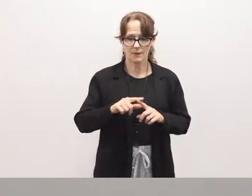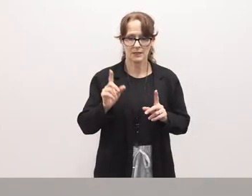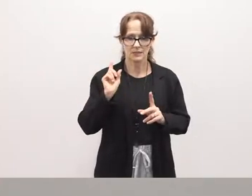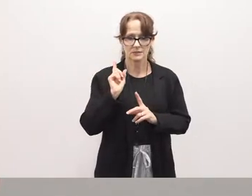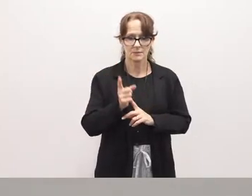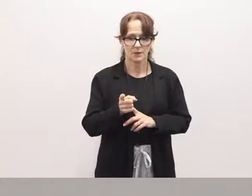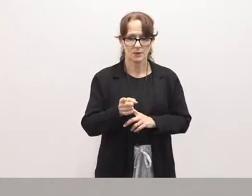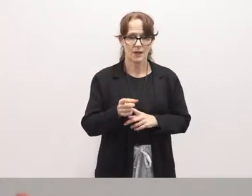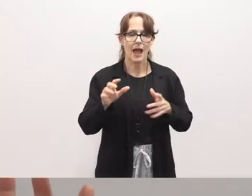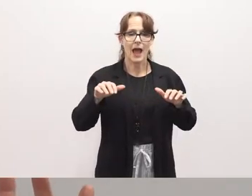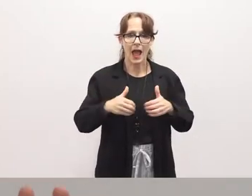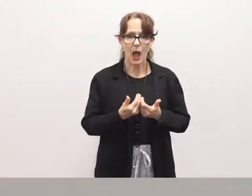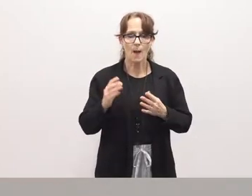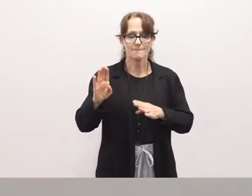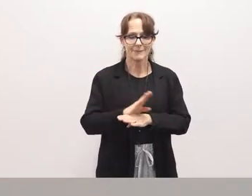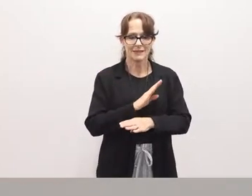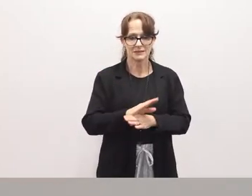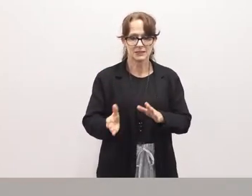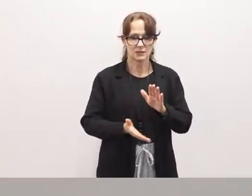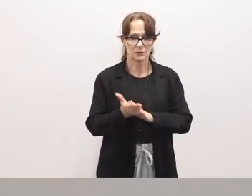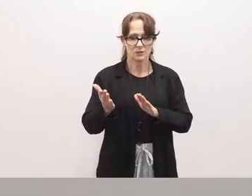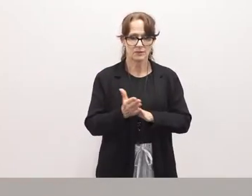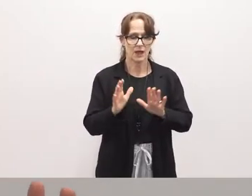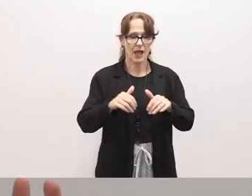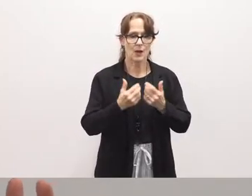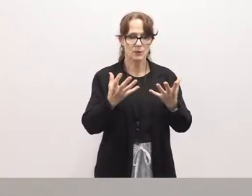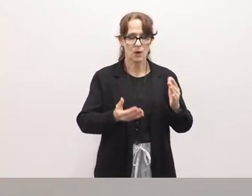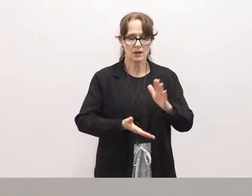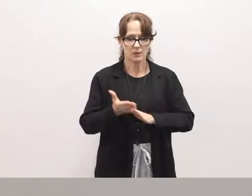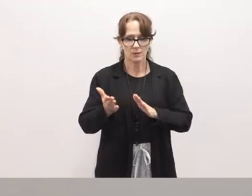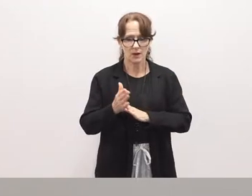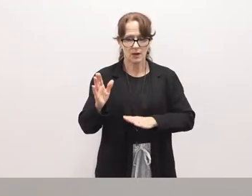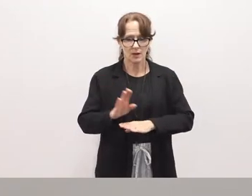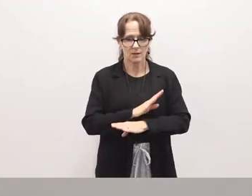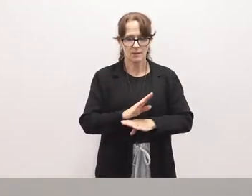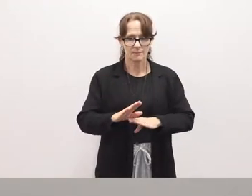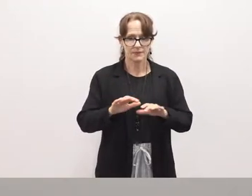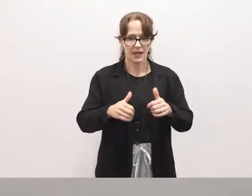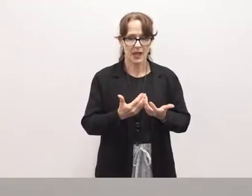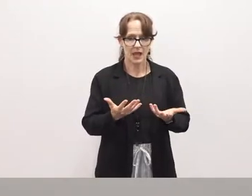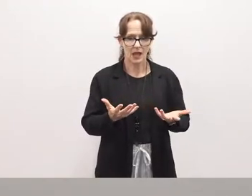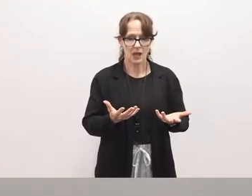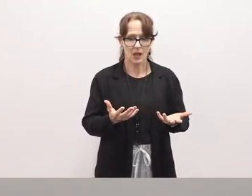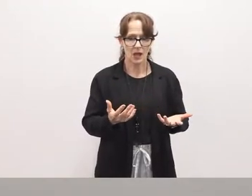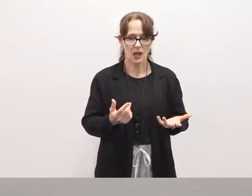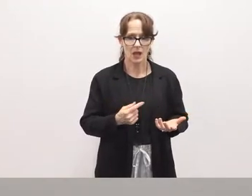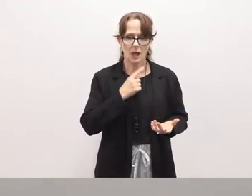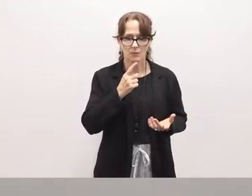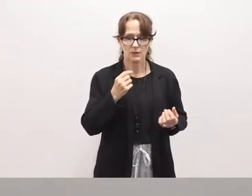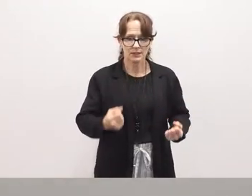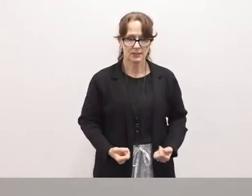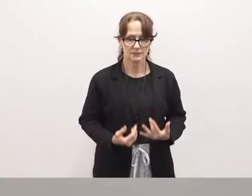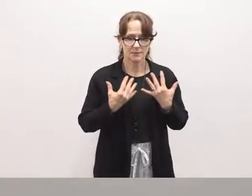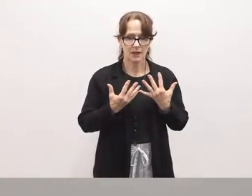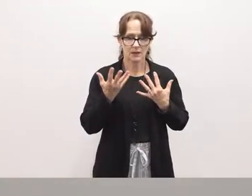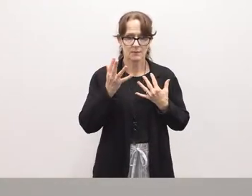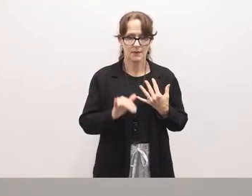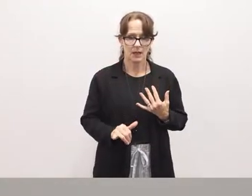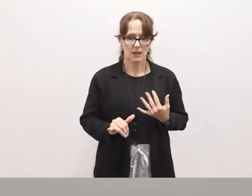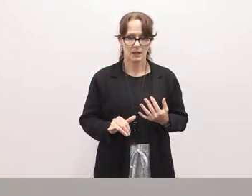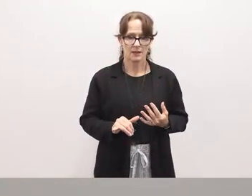the way we do business and how we want to do business and how we want to do it. I'm so inspired by